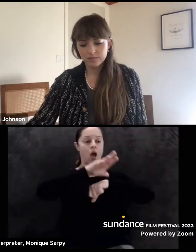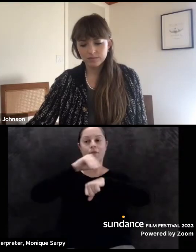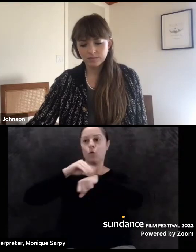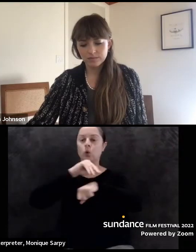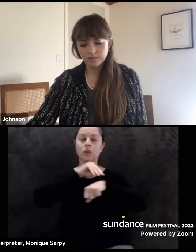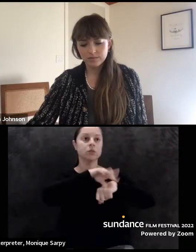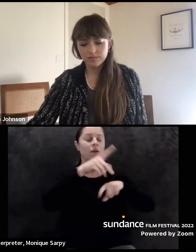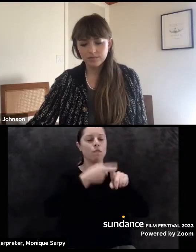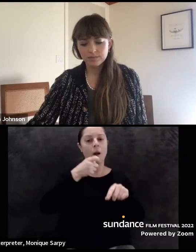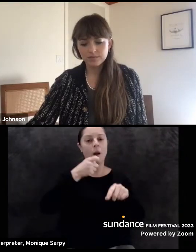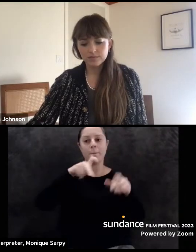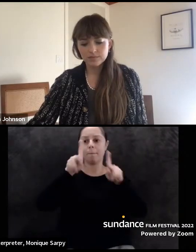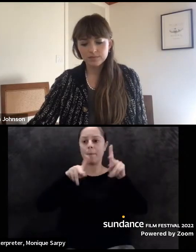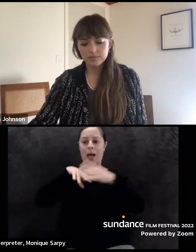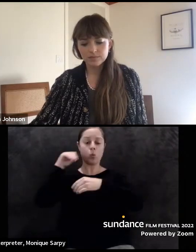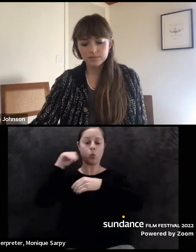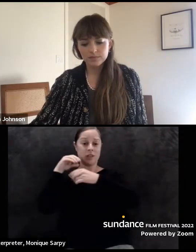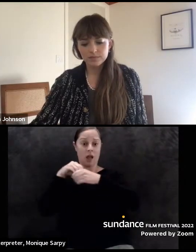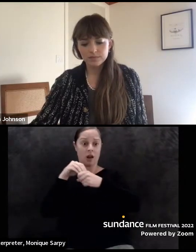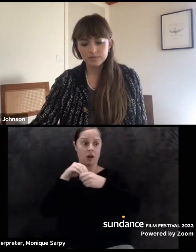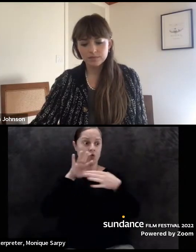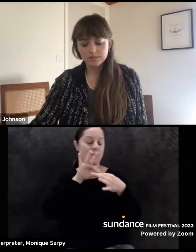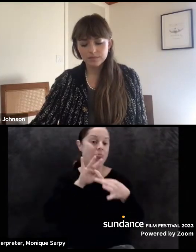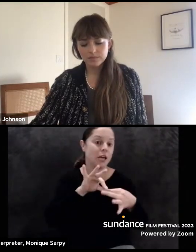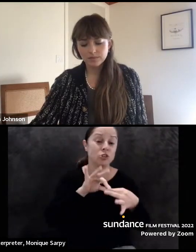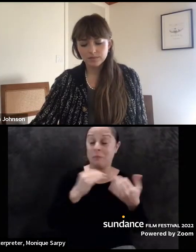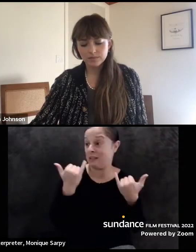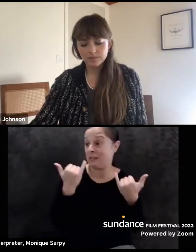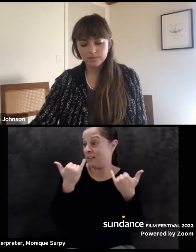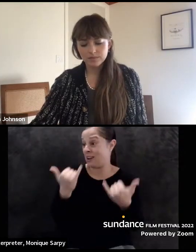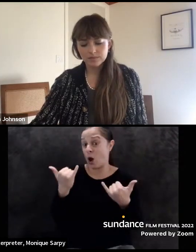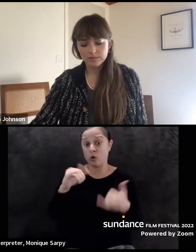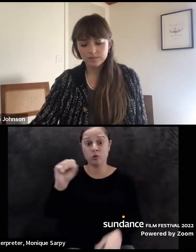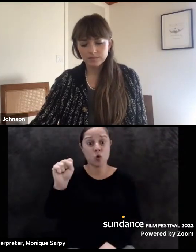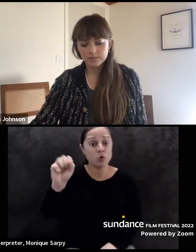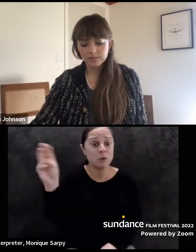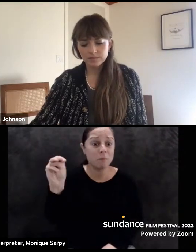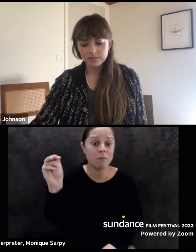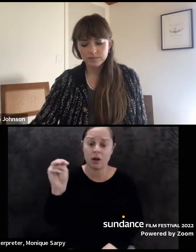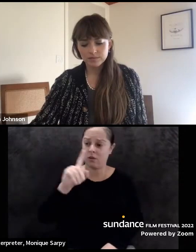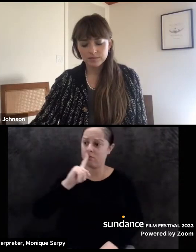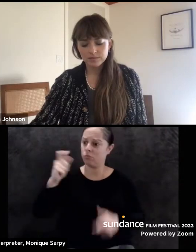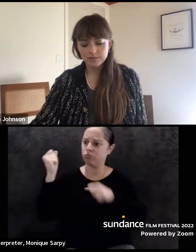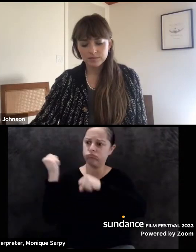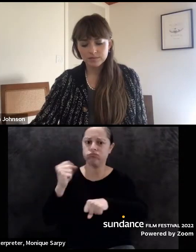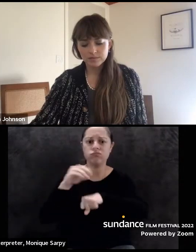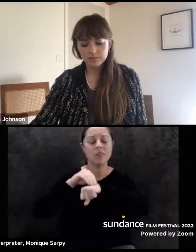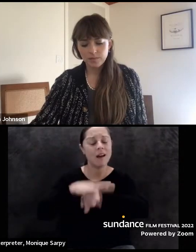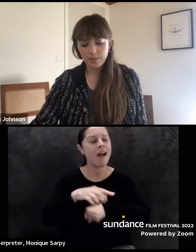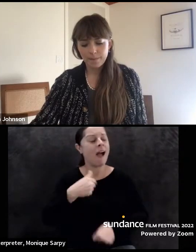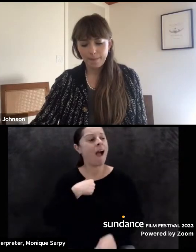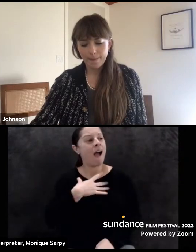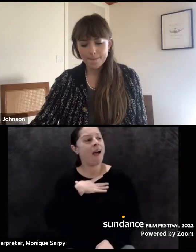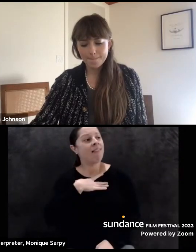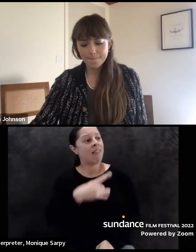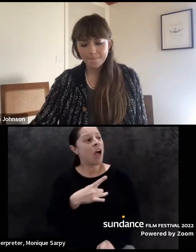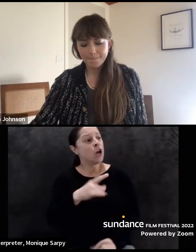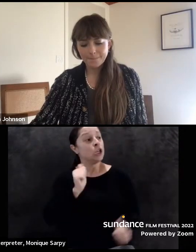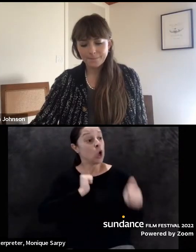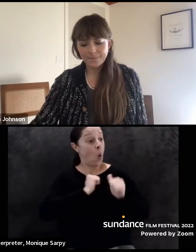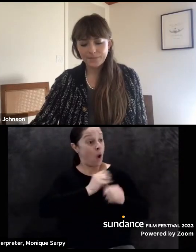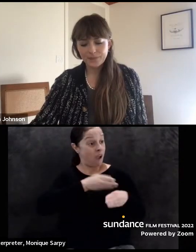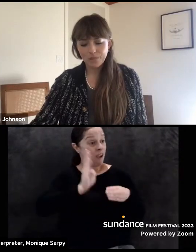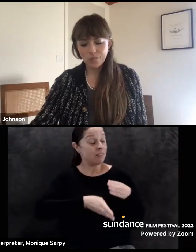in relationships, especially nowadays with social media and all these things. So I just loved how the show ended with Issa being like, I'm